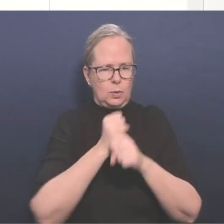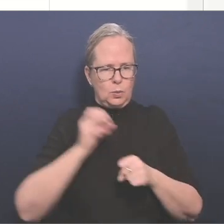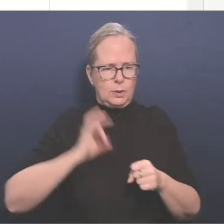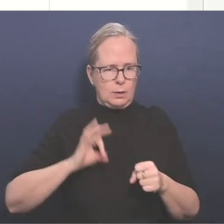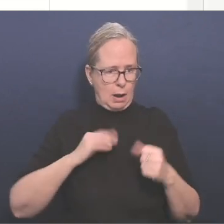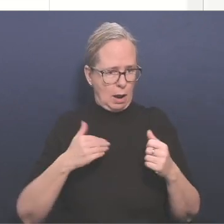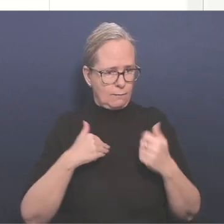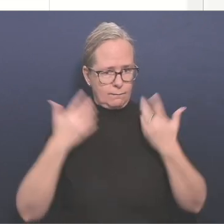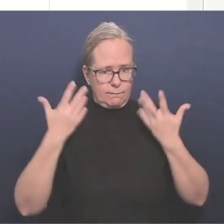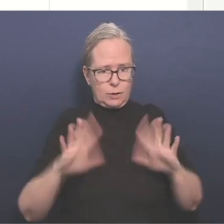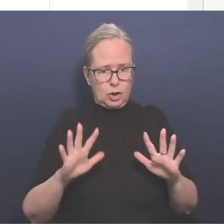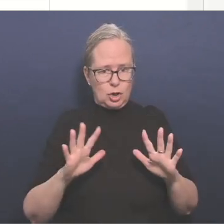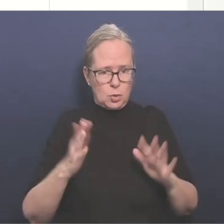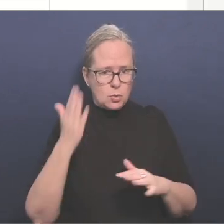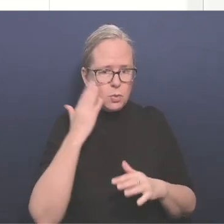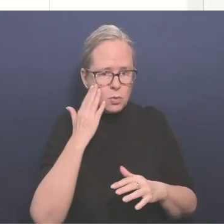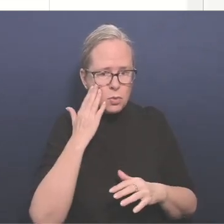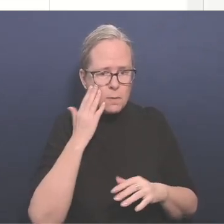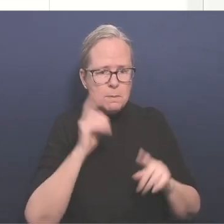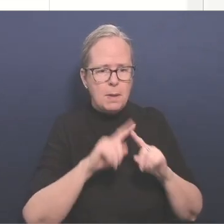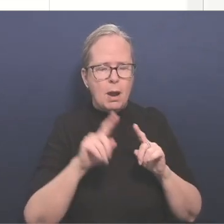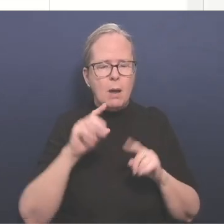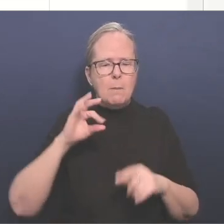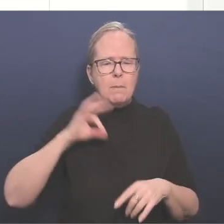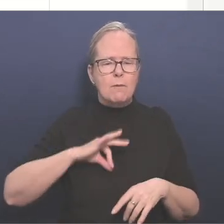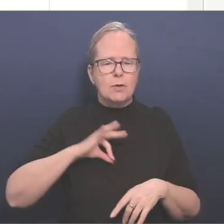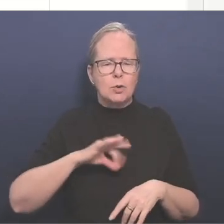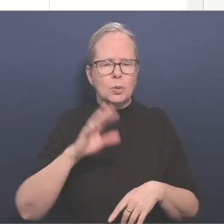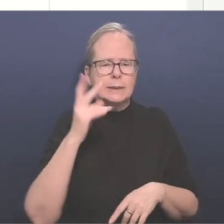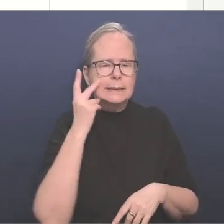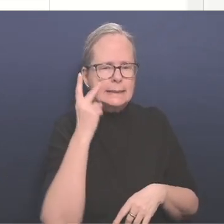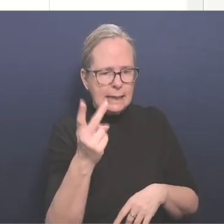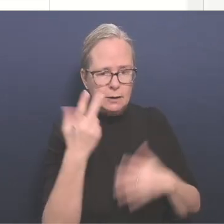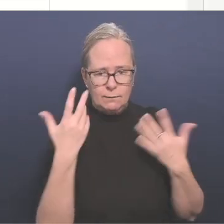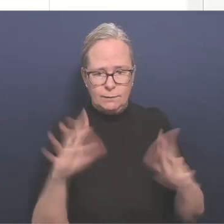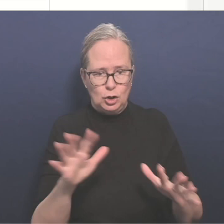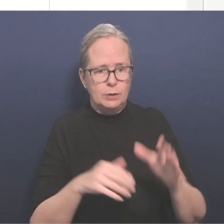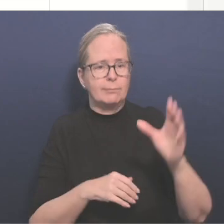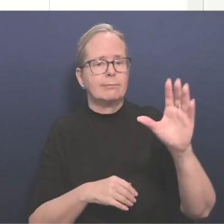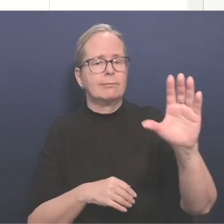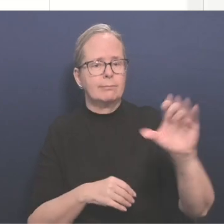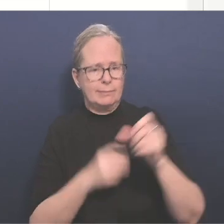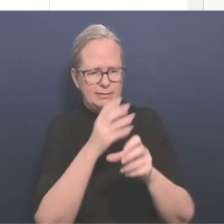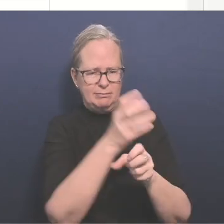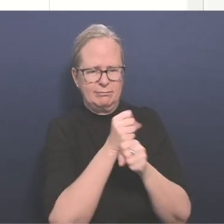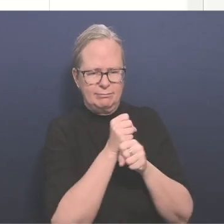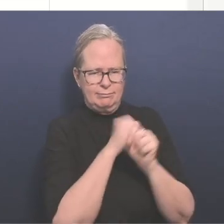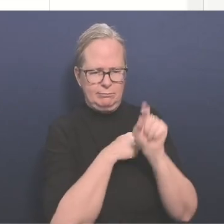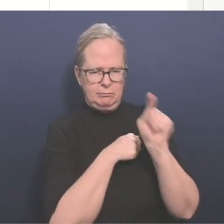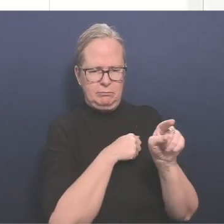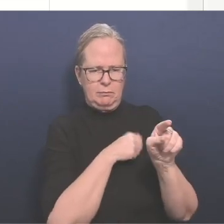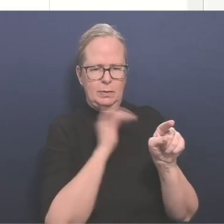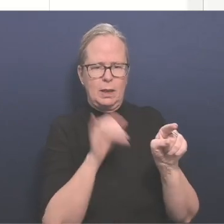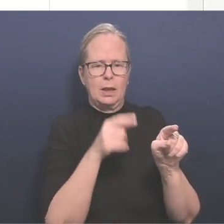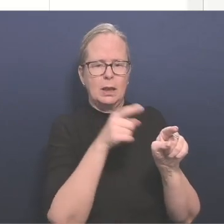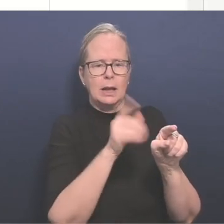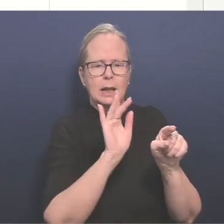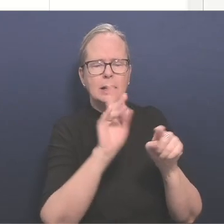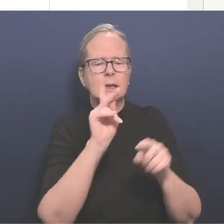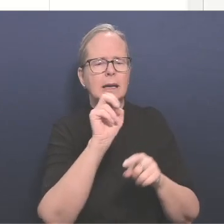your taxes? No, I have not done my taxes. Okay, that's